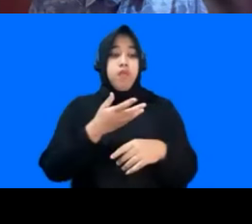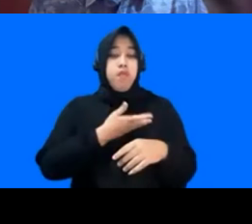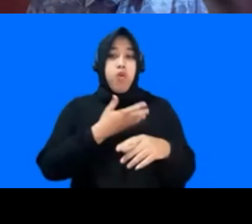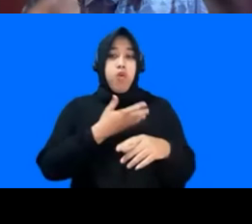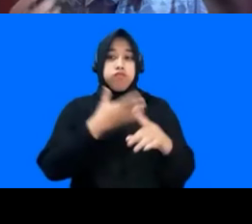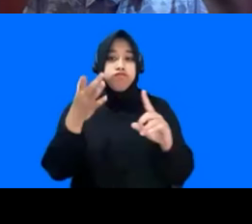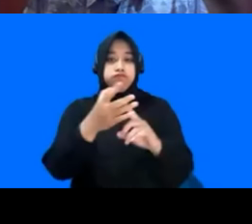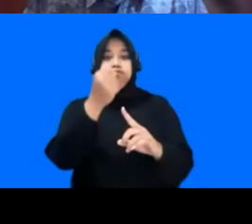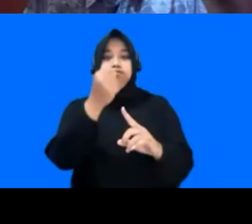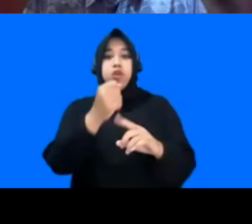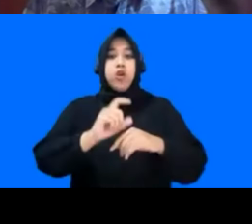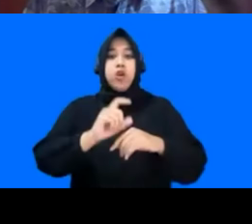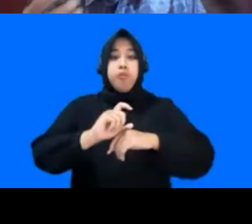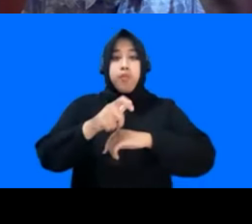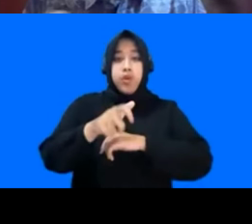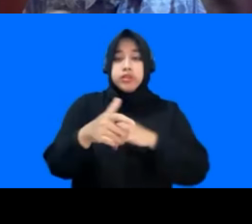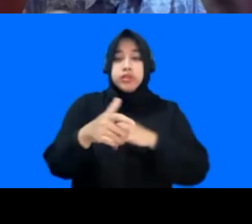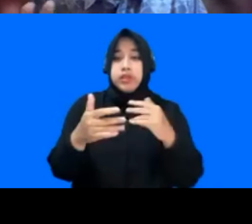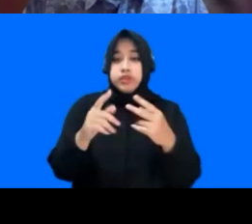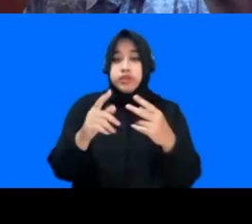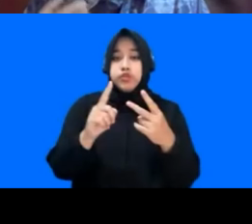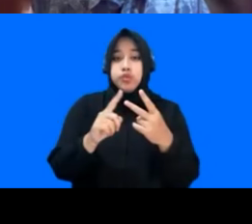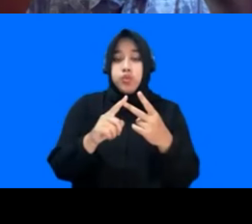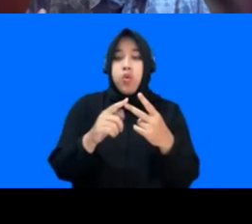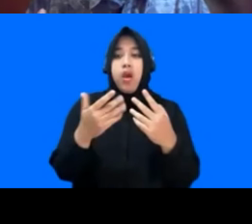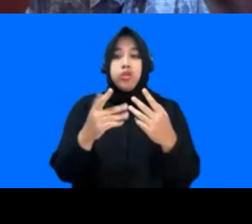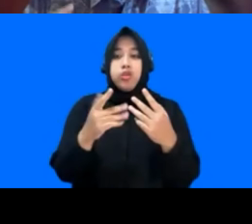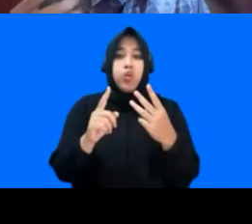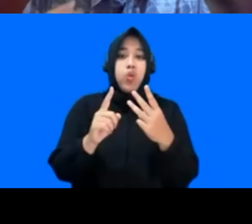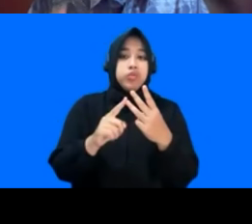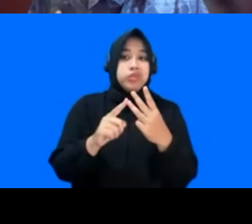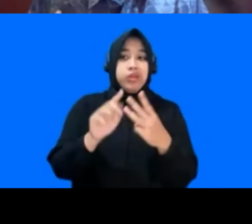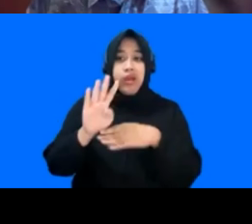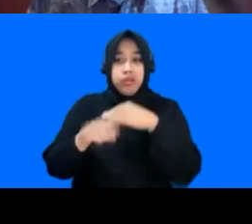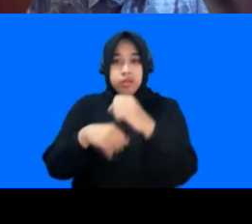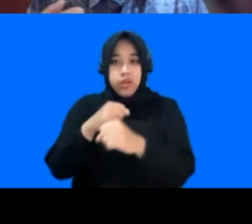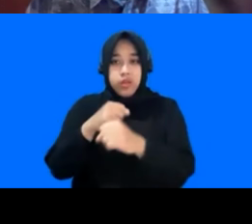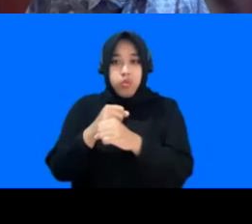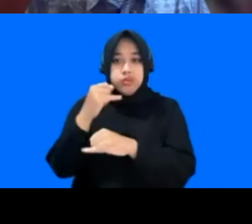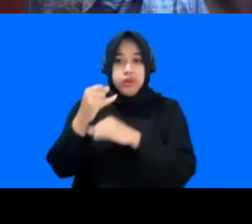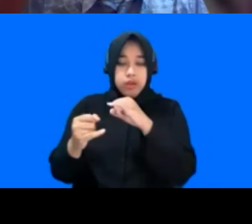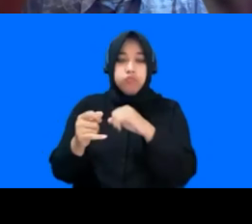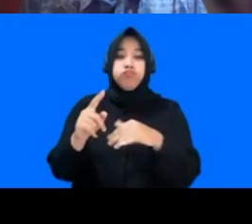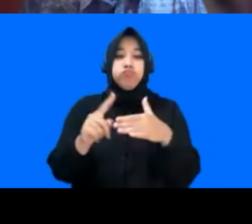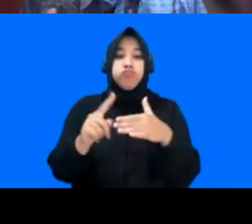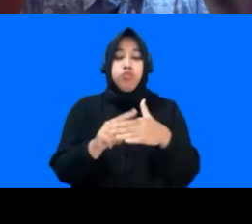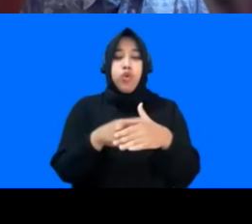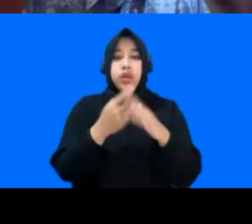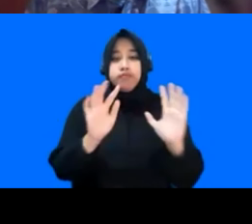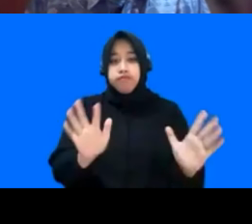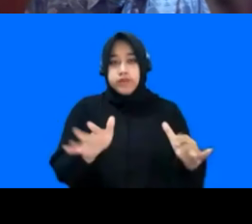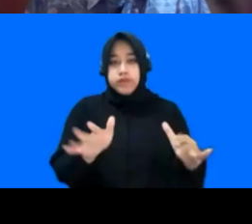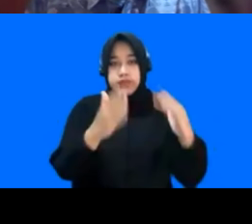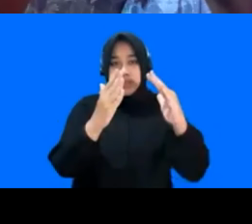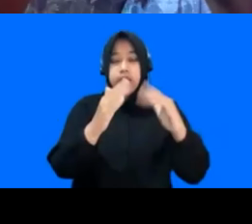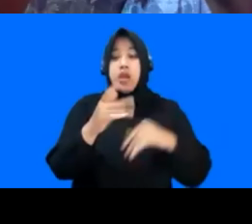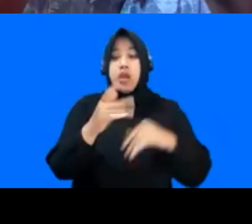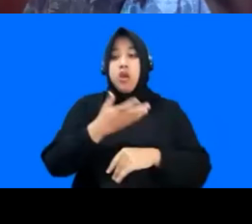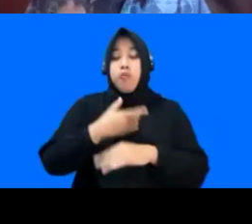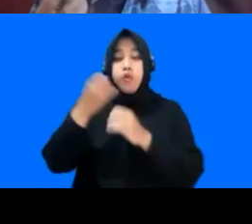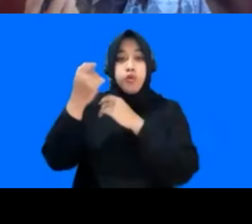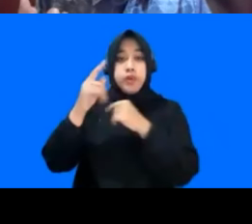our existence? And I'd like to talk a little bit about that to give you a flavor of what we've pushed for.